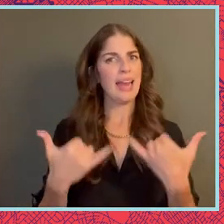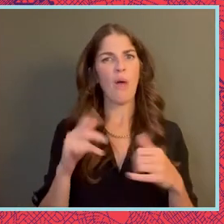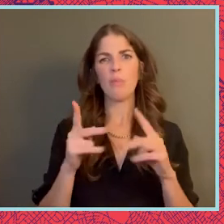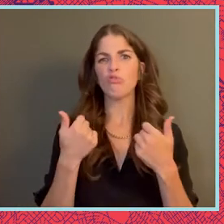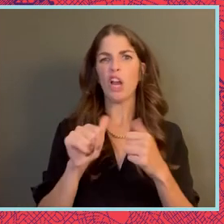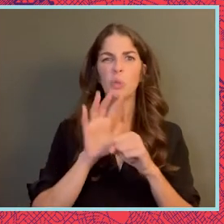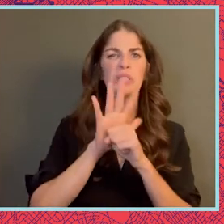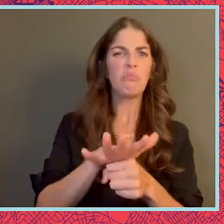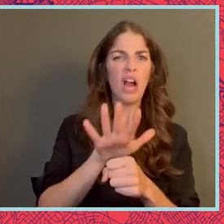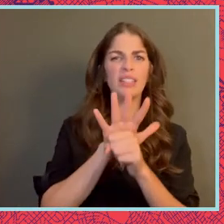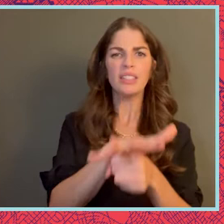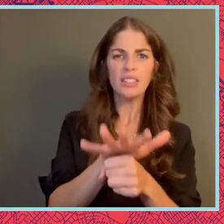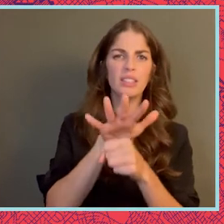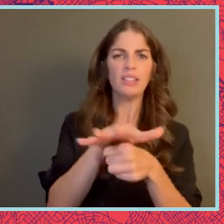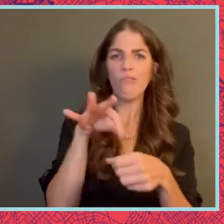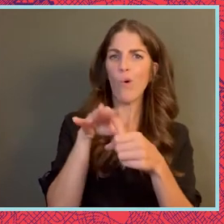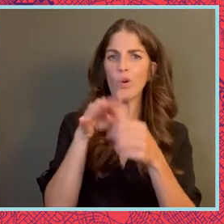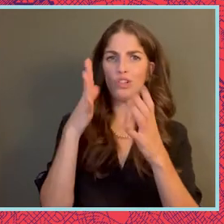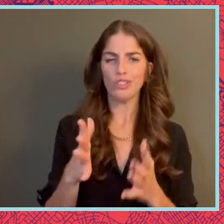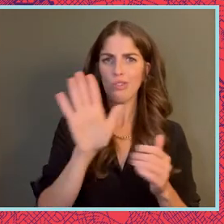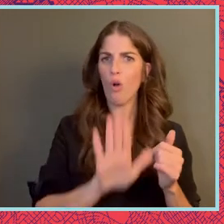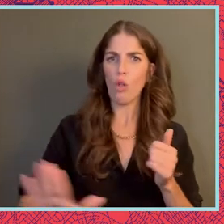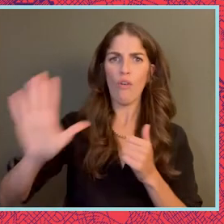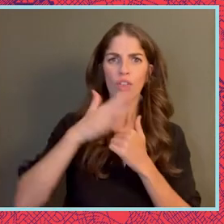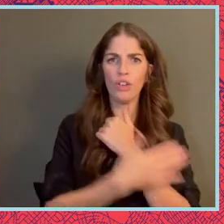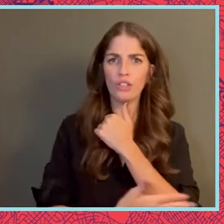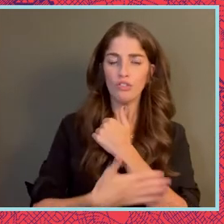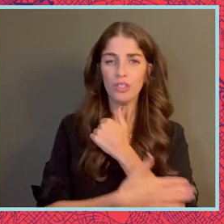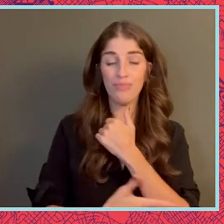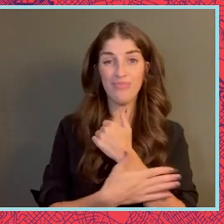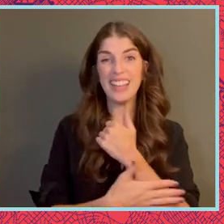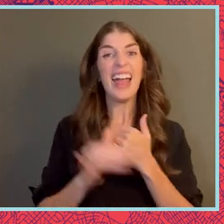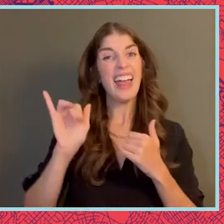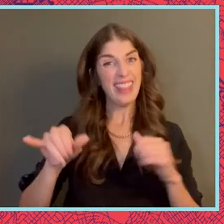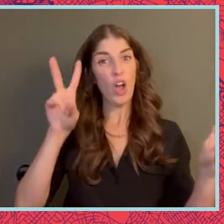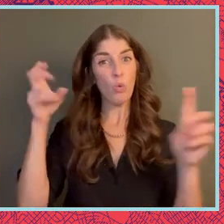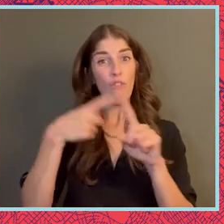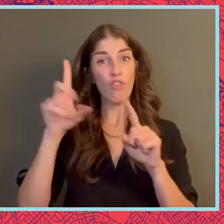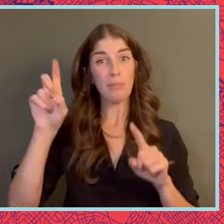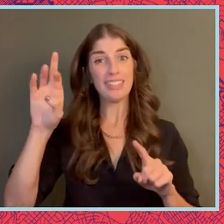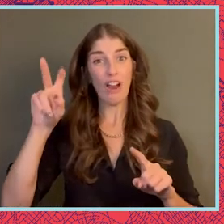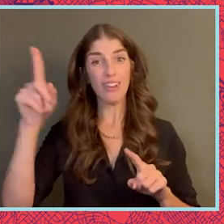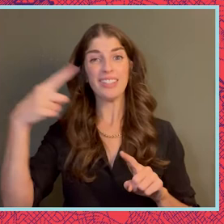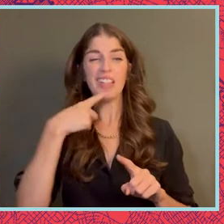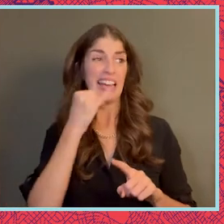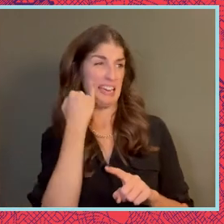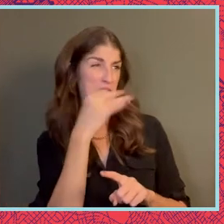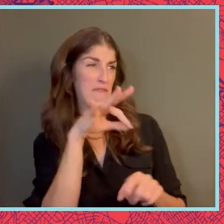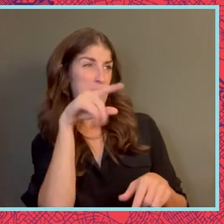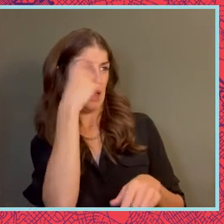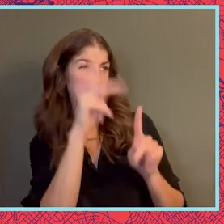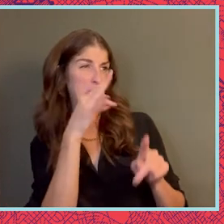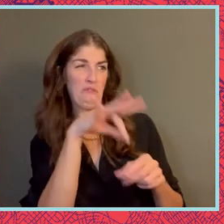voter suppression. And again, I kind of hear this echo of what Derek is saying, is that, well, if we would rather no one vote if Black people get to